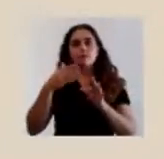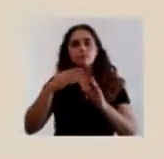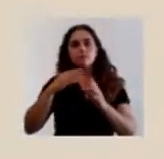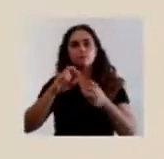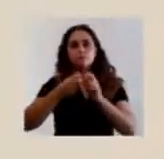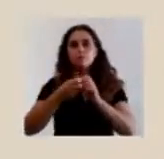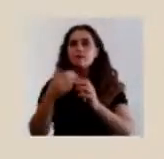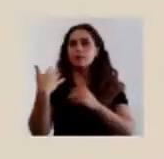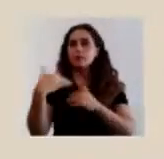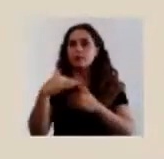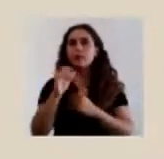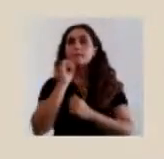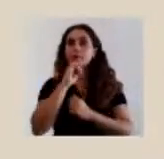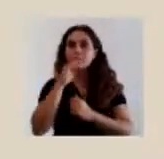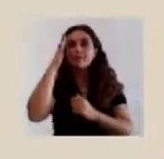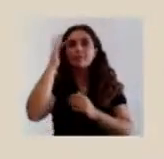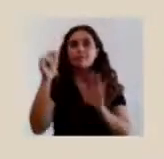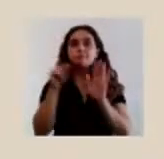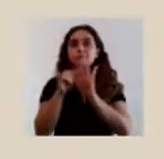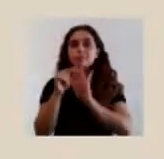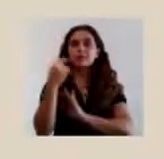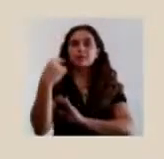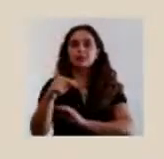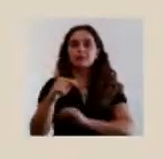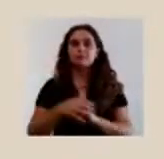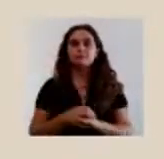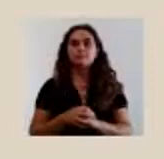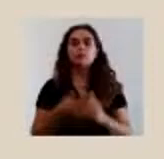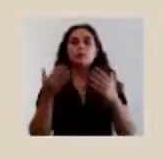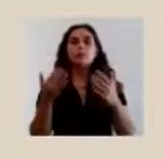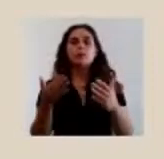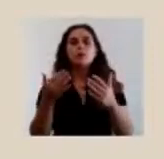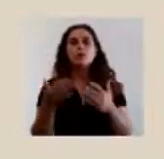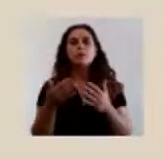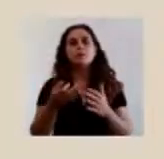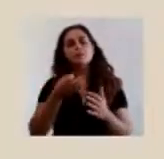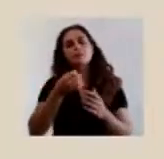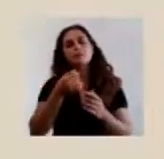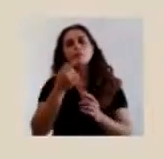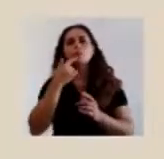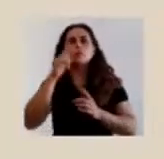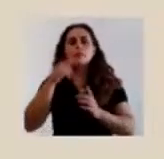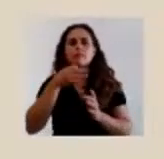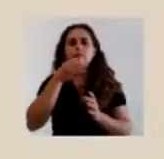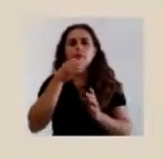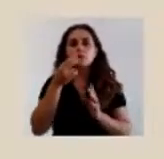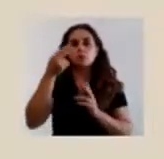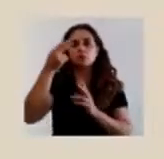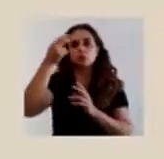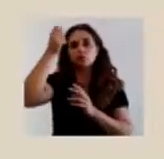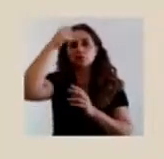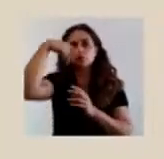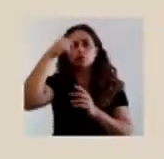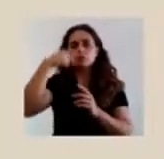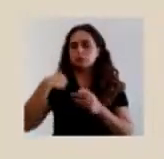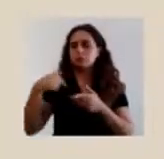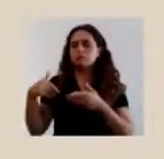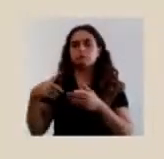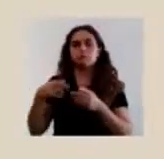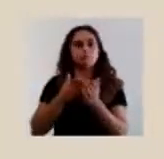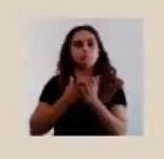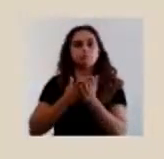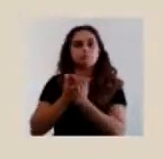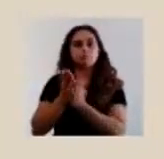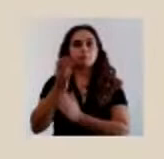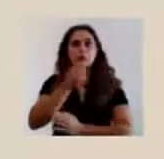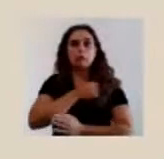possess biased views and attitudes. Now let me go back to the story. As I continued my journey home,